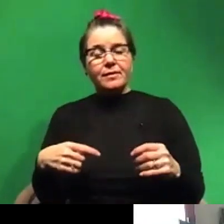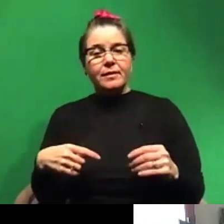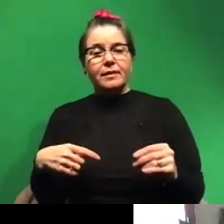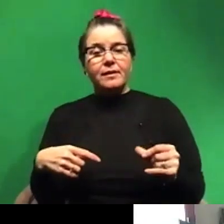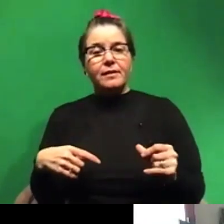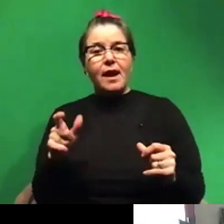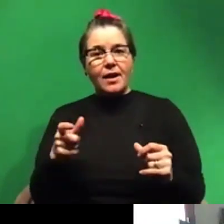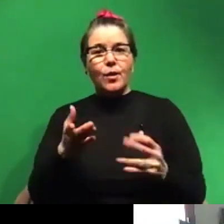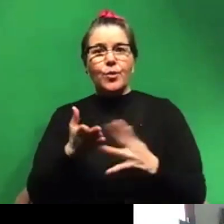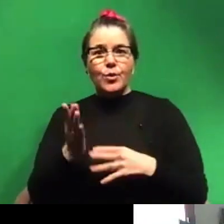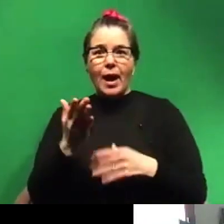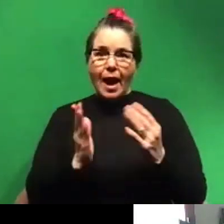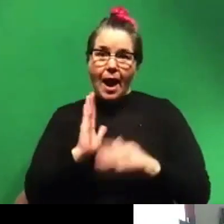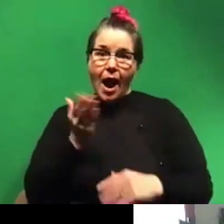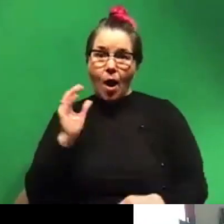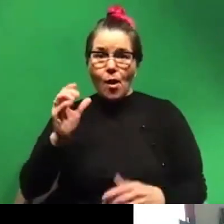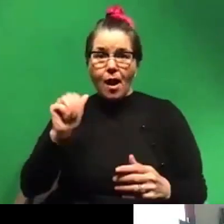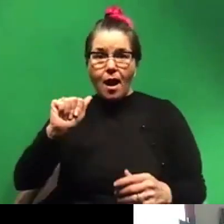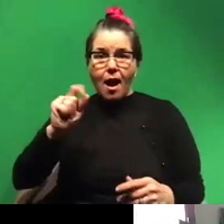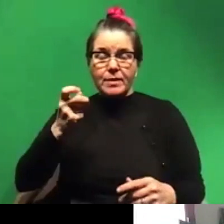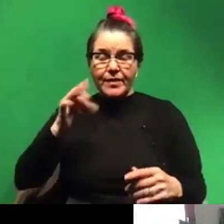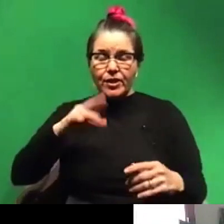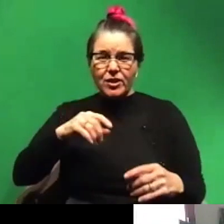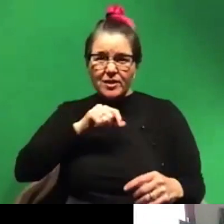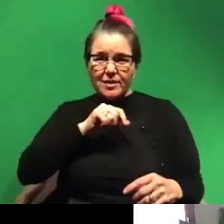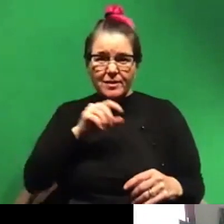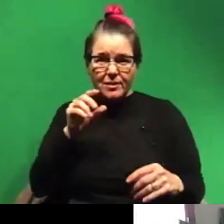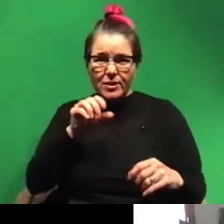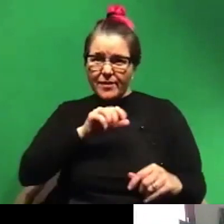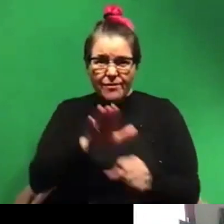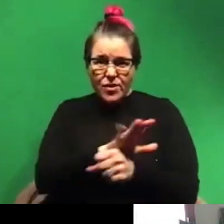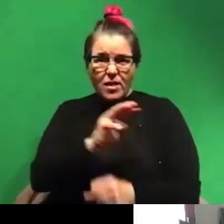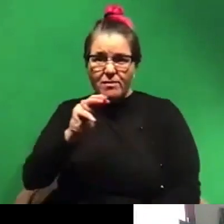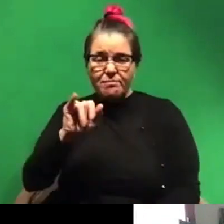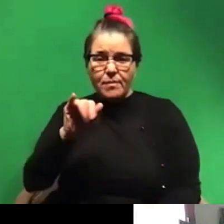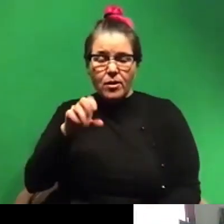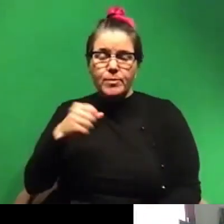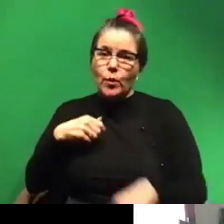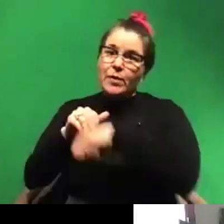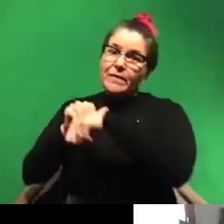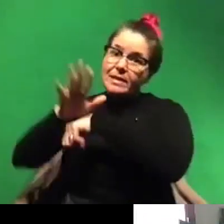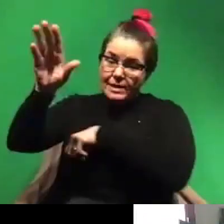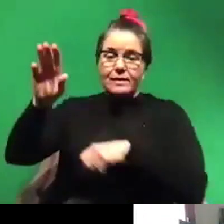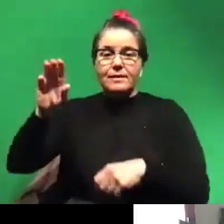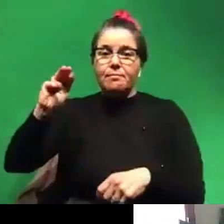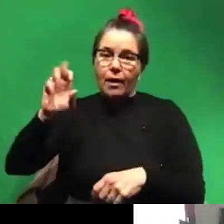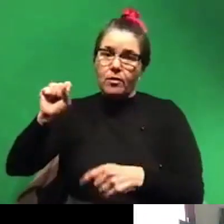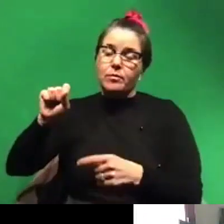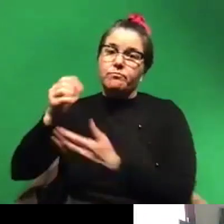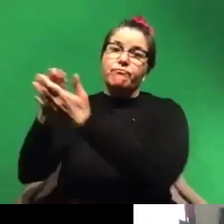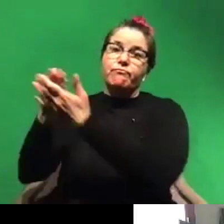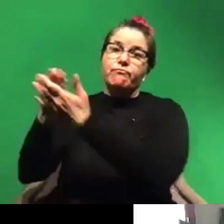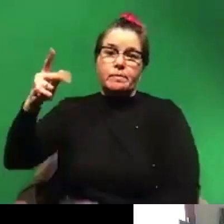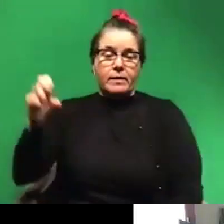our atmosphere, which is just riddled with microbes. So we've actually sent microbes out into space.